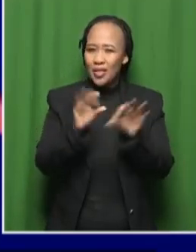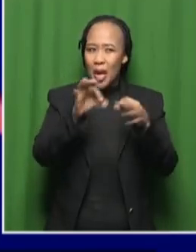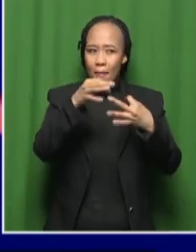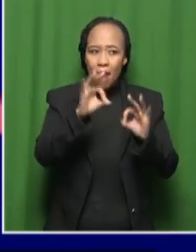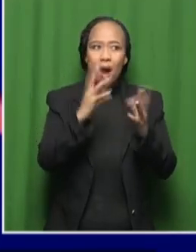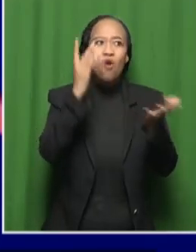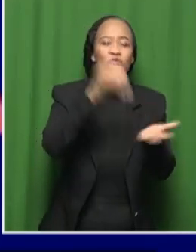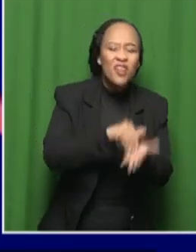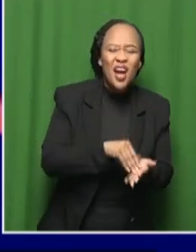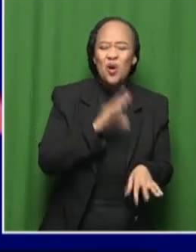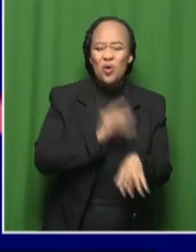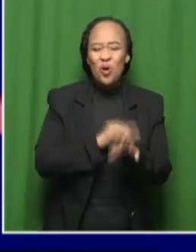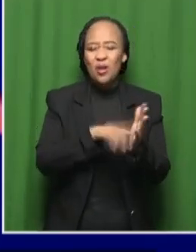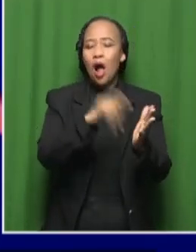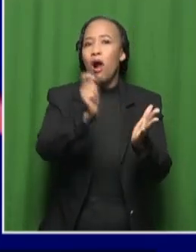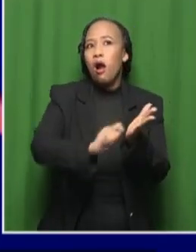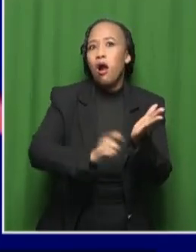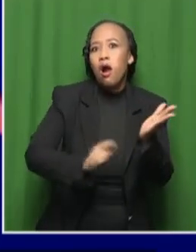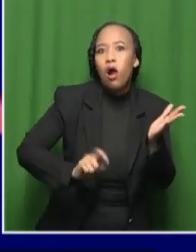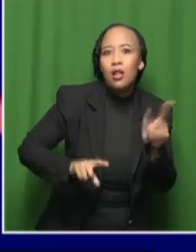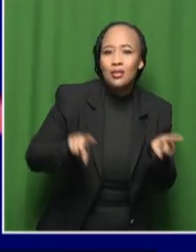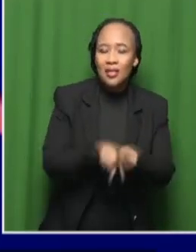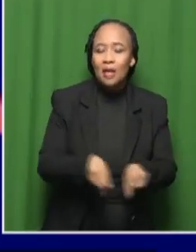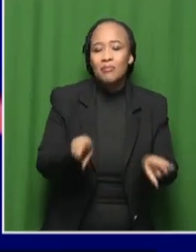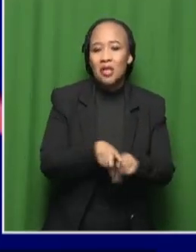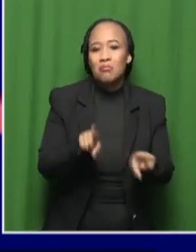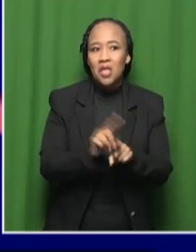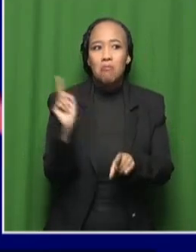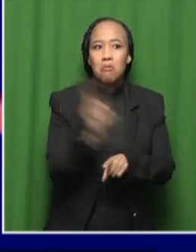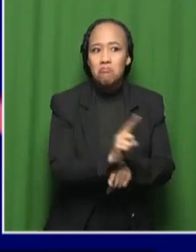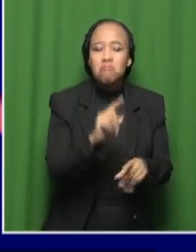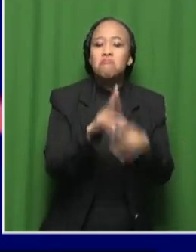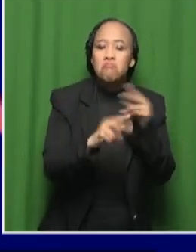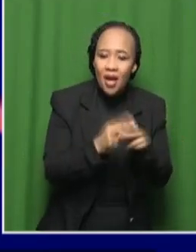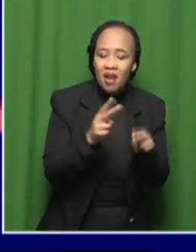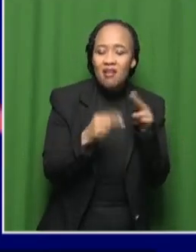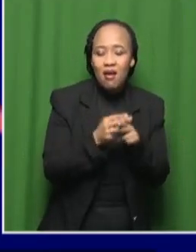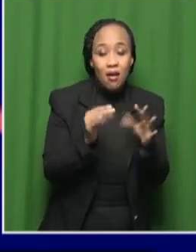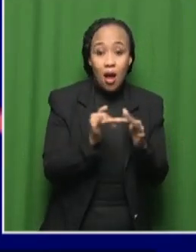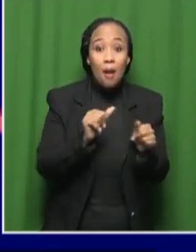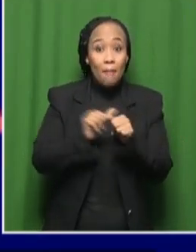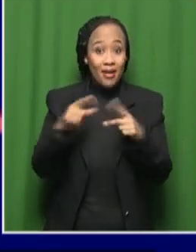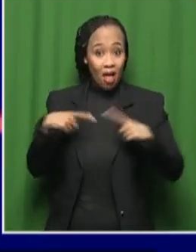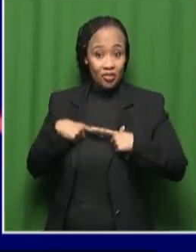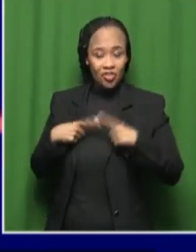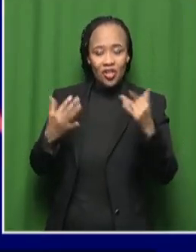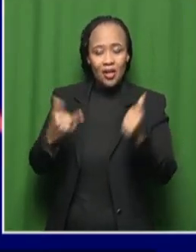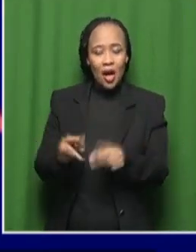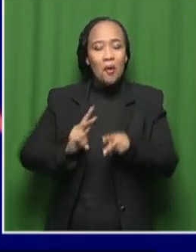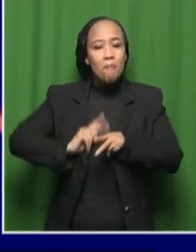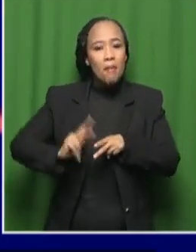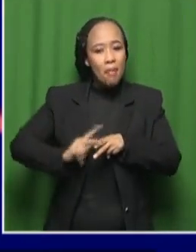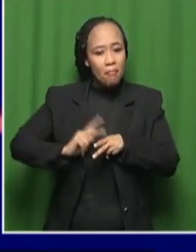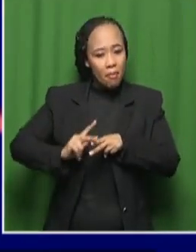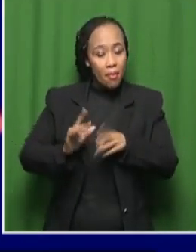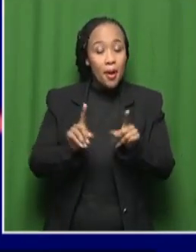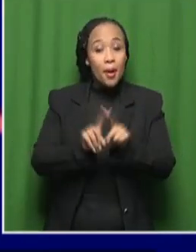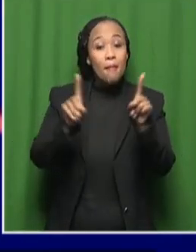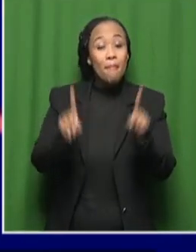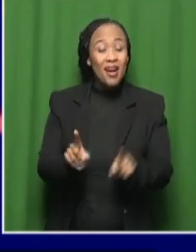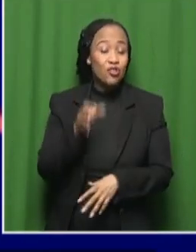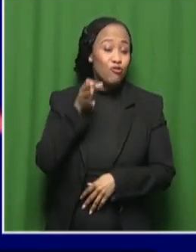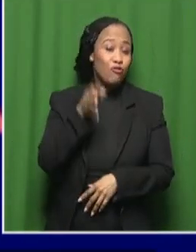on and email that to the doctor, or print it out on paper if you prefer for now. But in the future, the